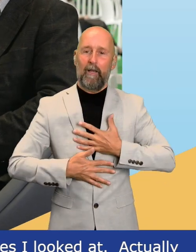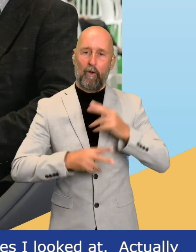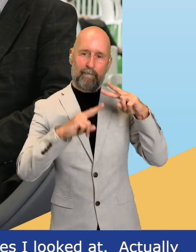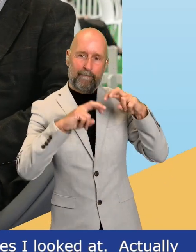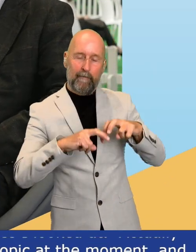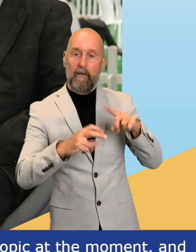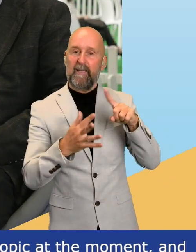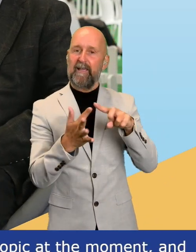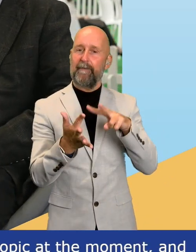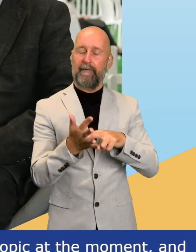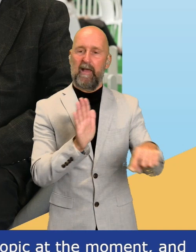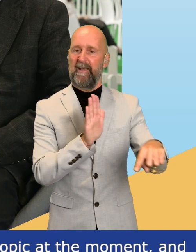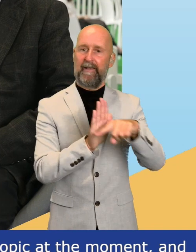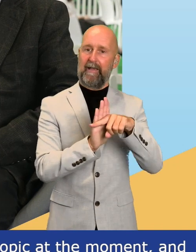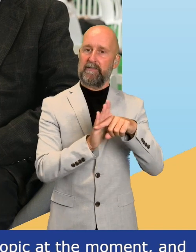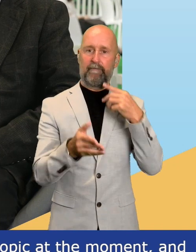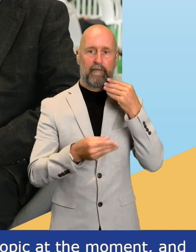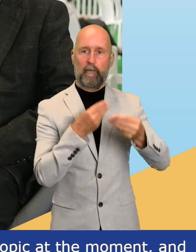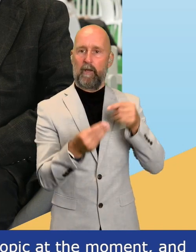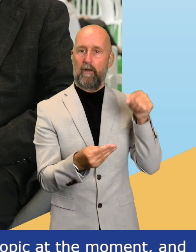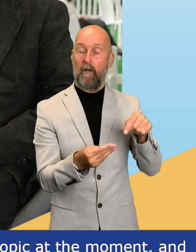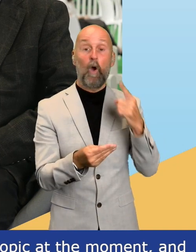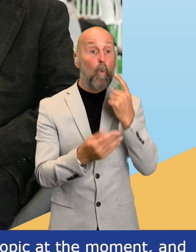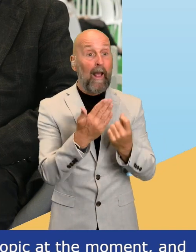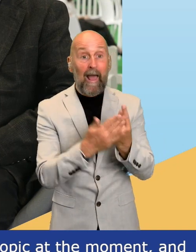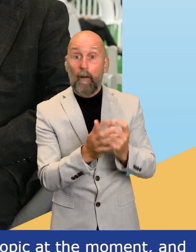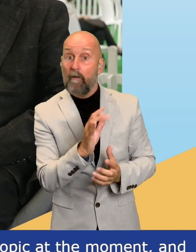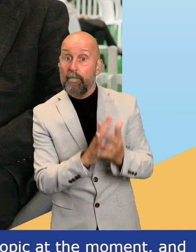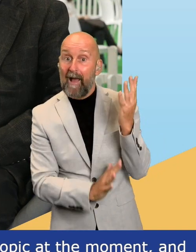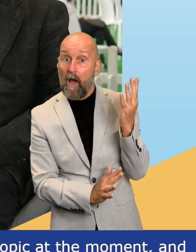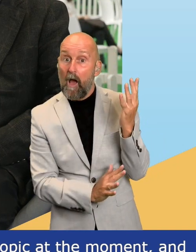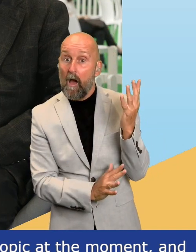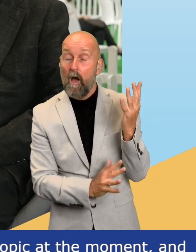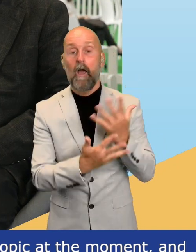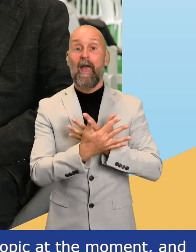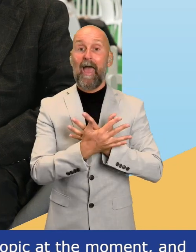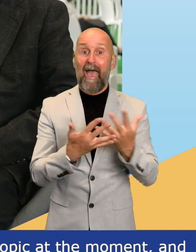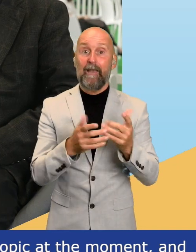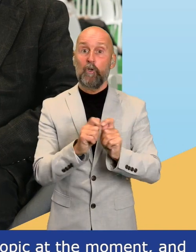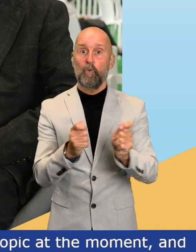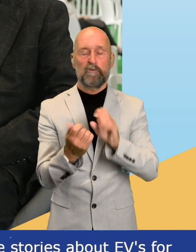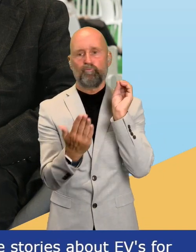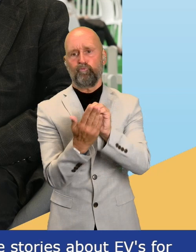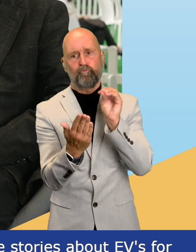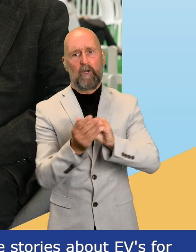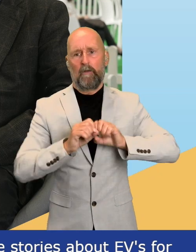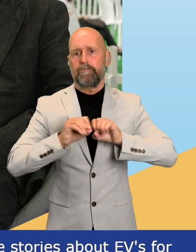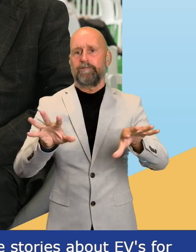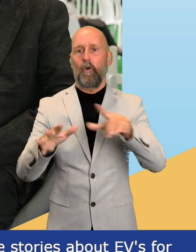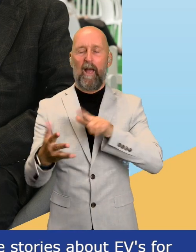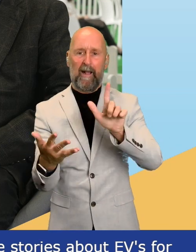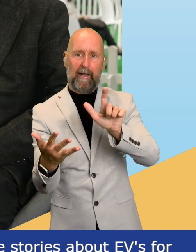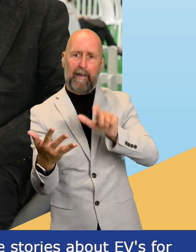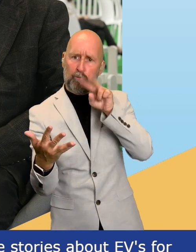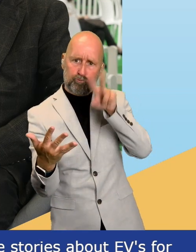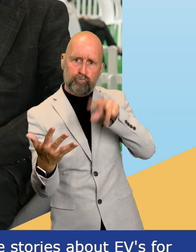about EVs for whatever reason. Mm-hmm. So as soon as there is a fire that involves an EV, any news Everywhere. Publication wants Yep. to put that out there because they know it's going to get clicks and reads.